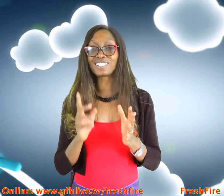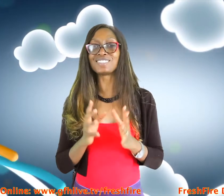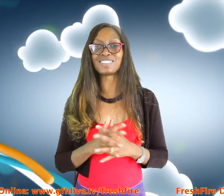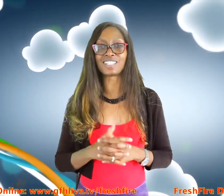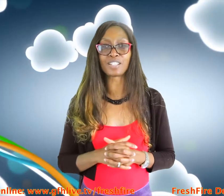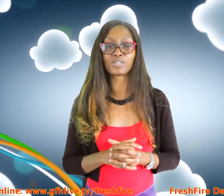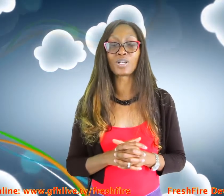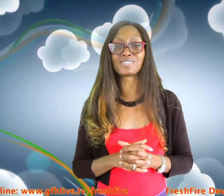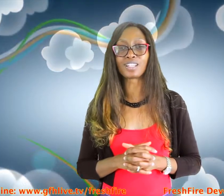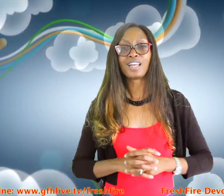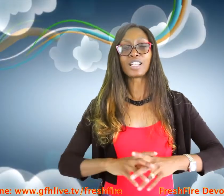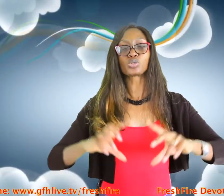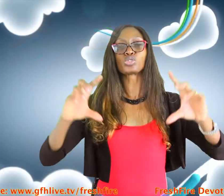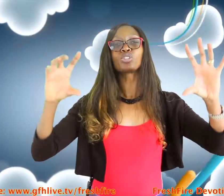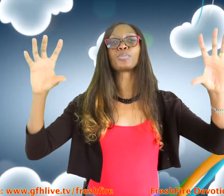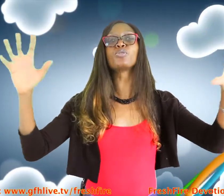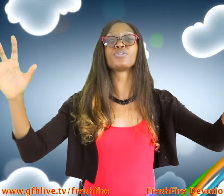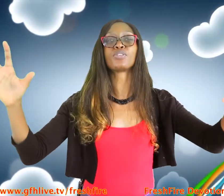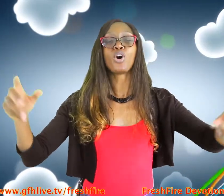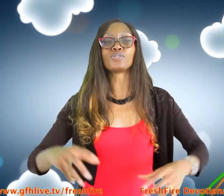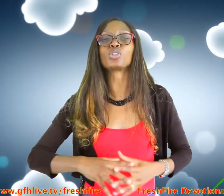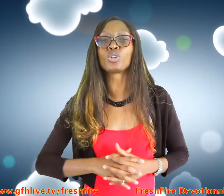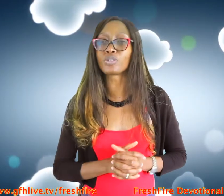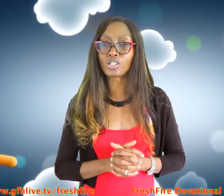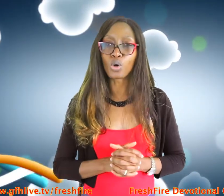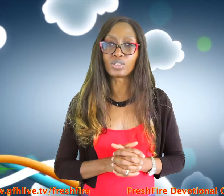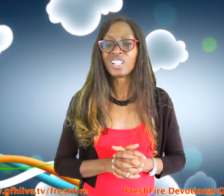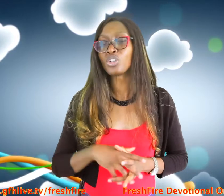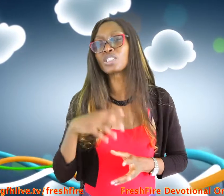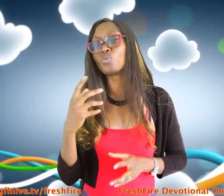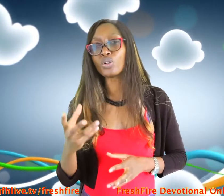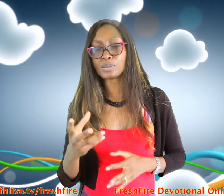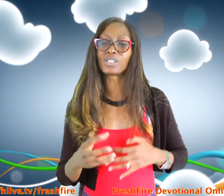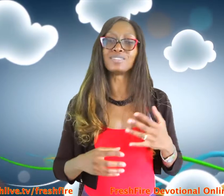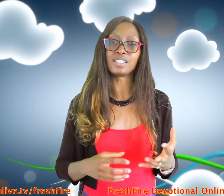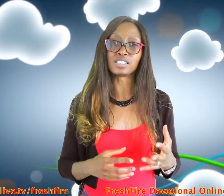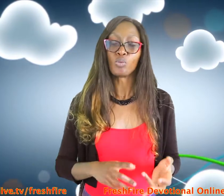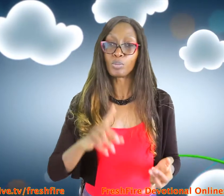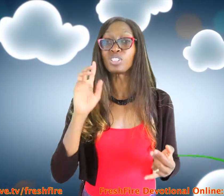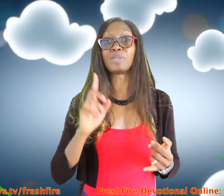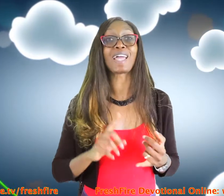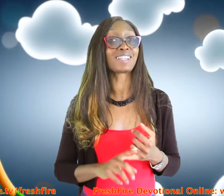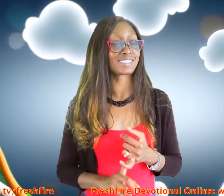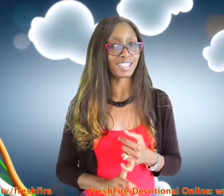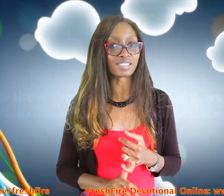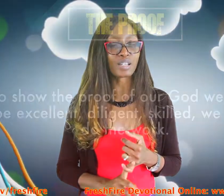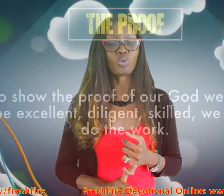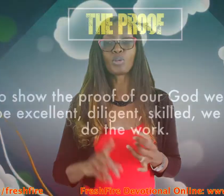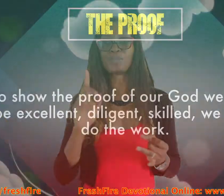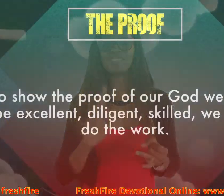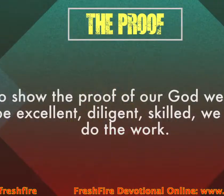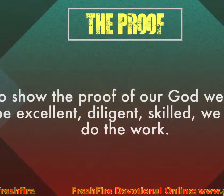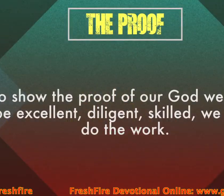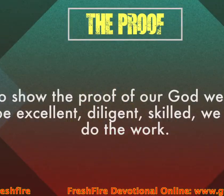we're learning today, dear influencer, that to show the proof of the glory of our God, not in words, but in deeds, we must be excellent.